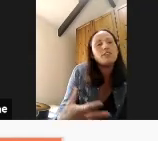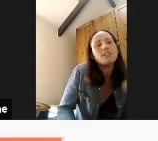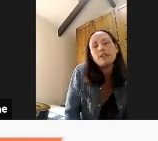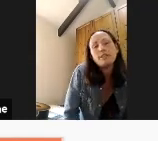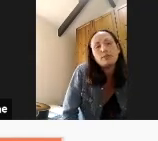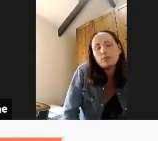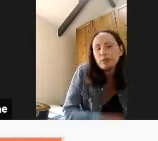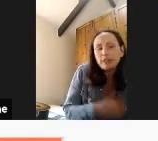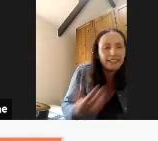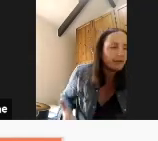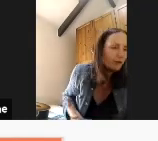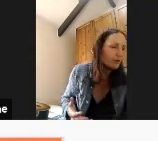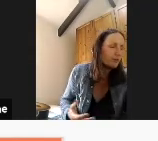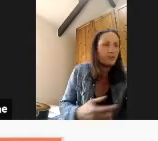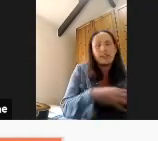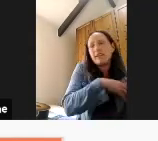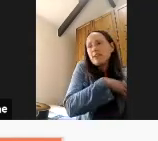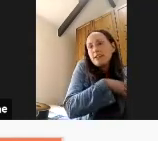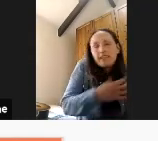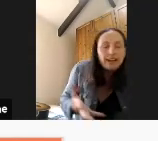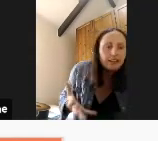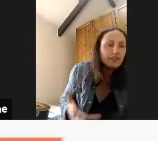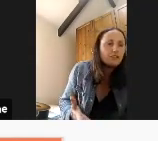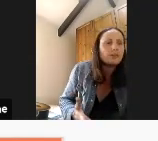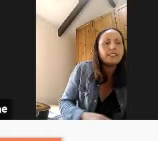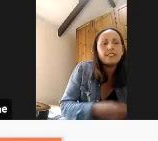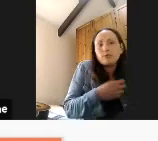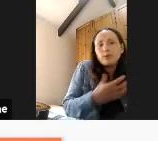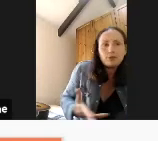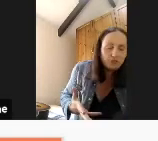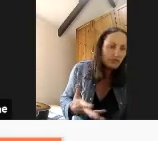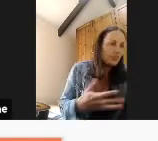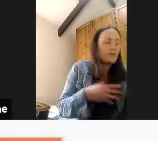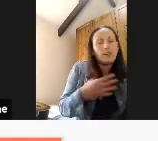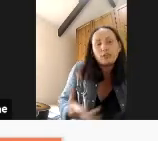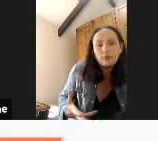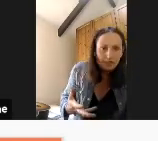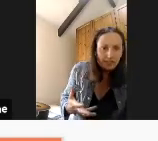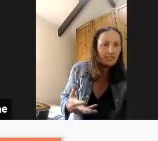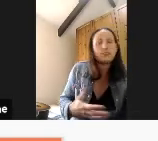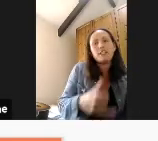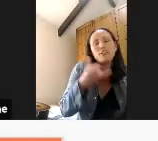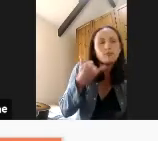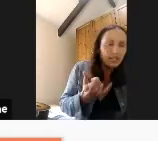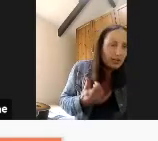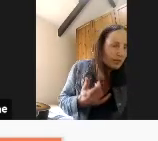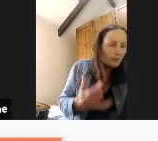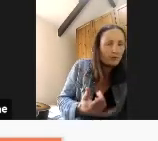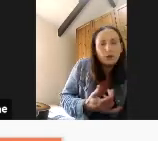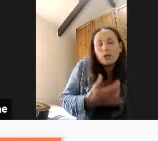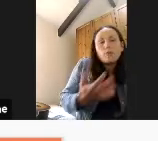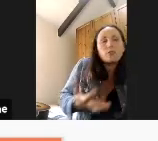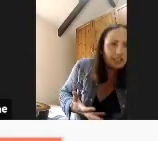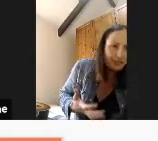Community-led food enterprises were supplying every order, and they had those local links with producers, with their community, so that they could ring up people